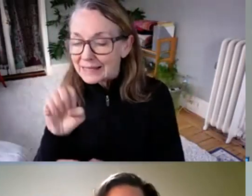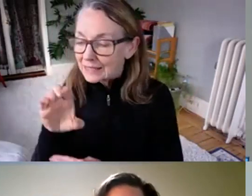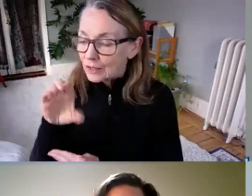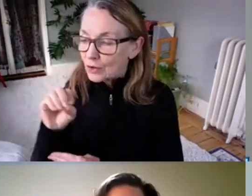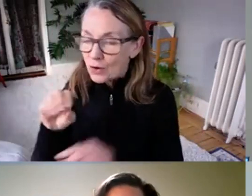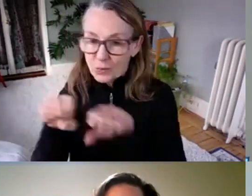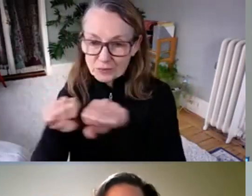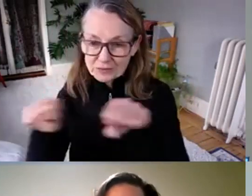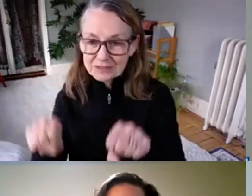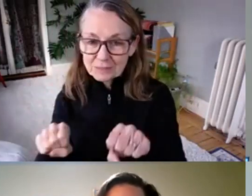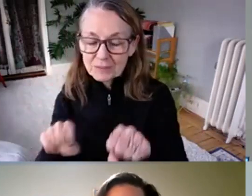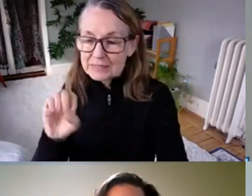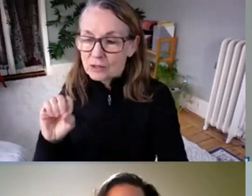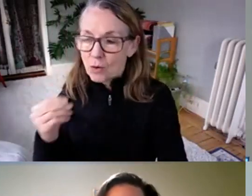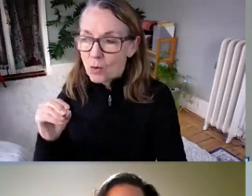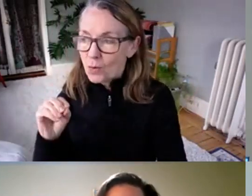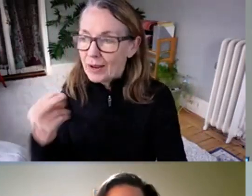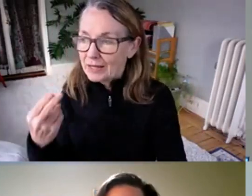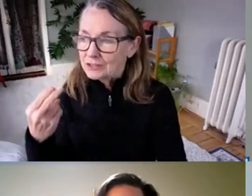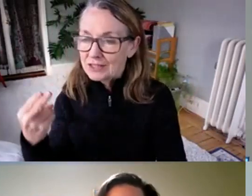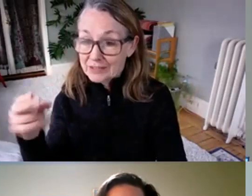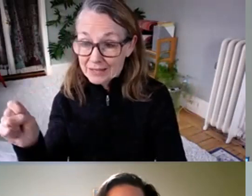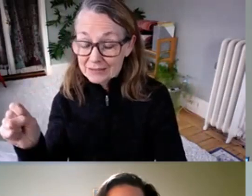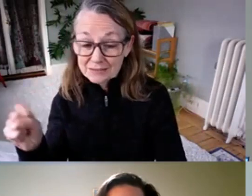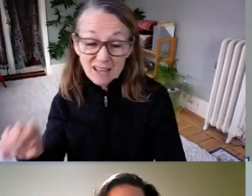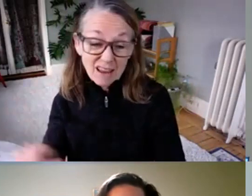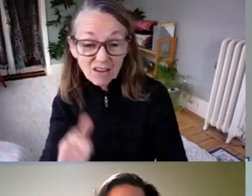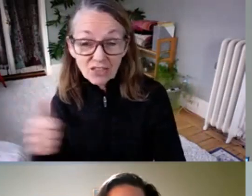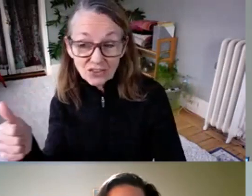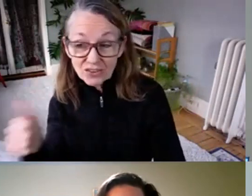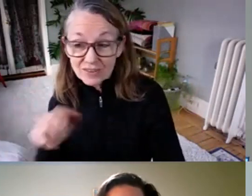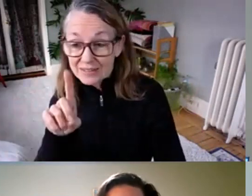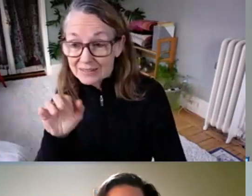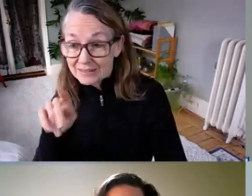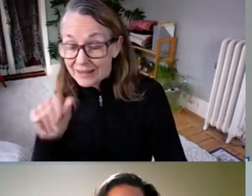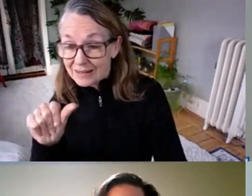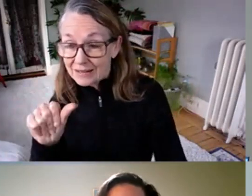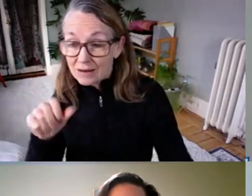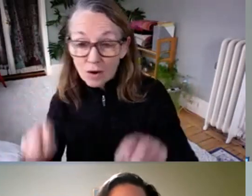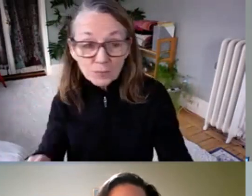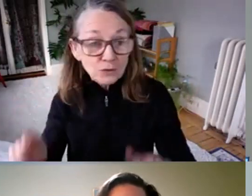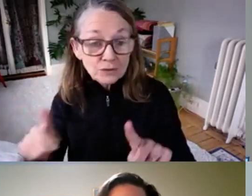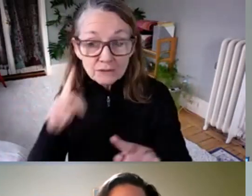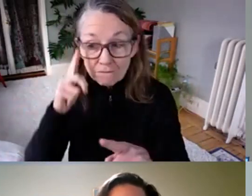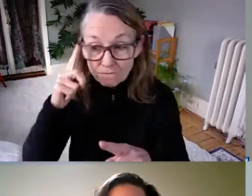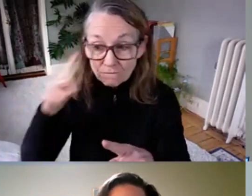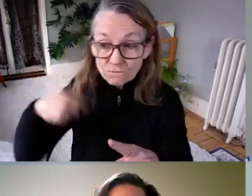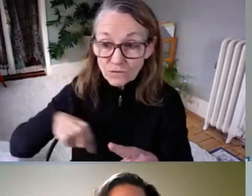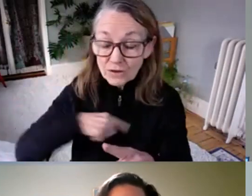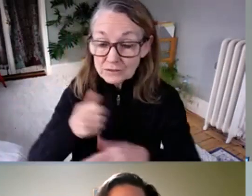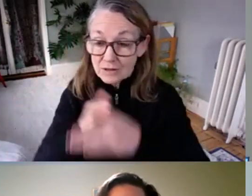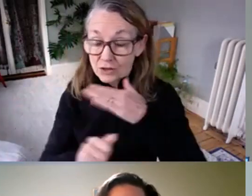EOHHS and other data opportunities for us under the Healthcare